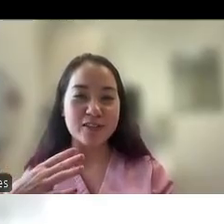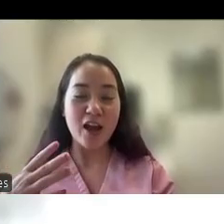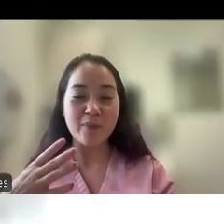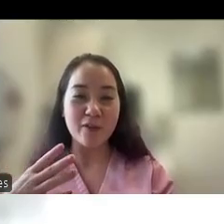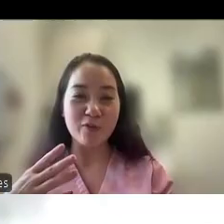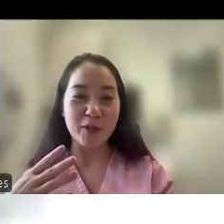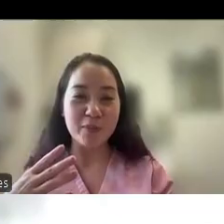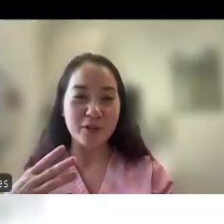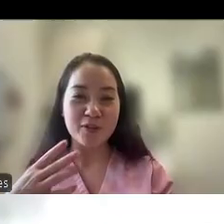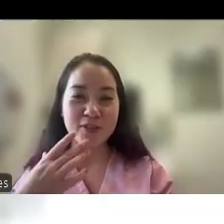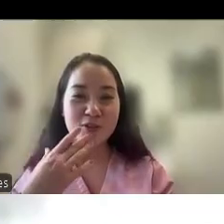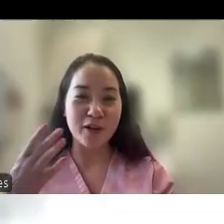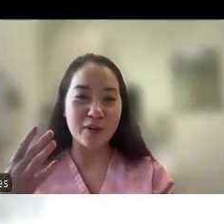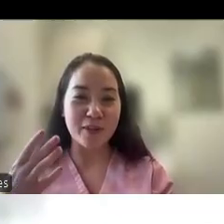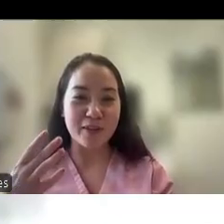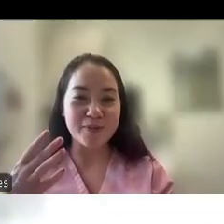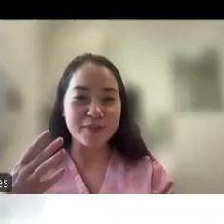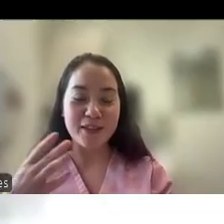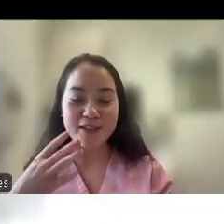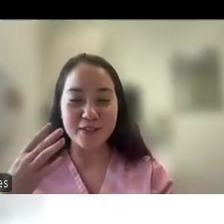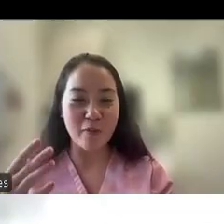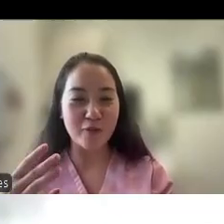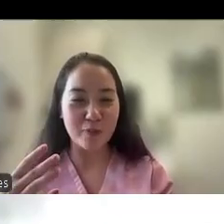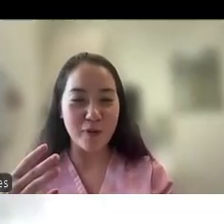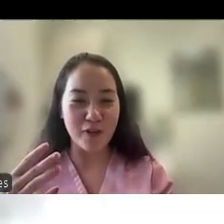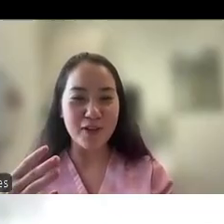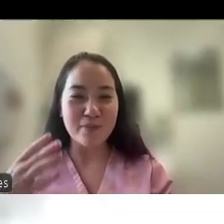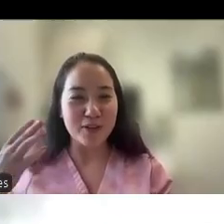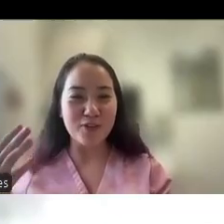fully honest, I'm not rubbing a mineral sunscreen onto my lips. That's